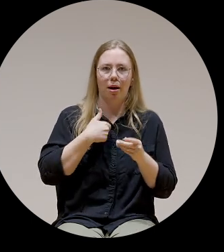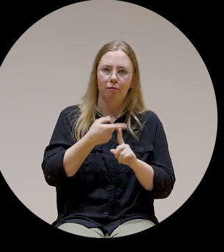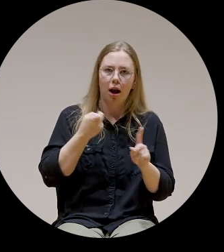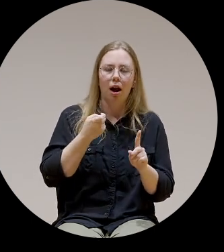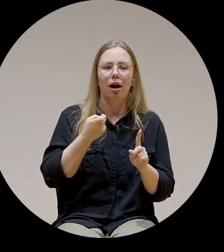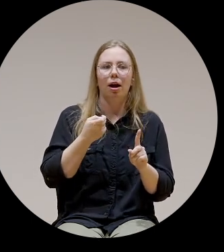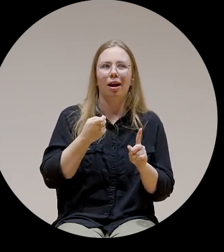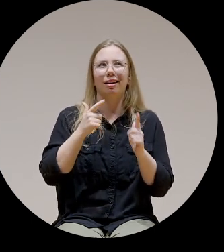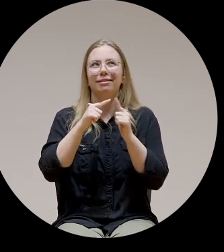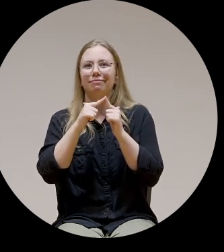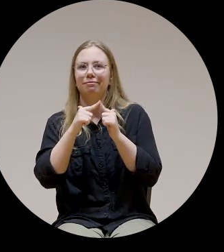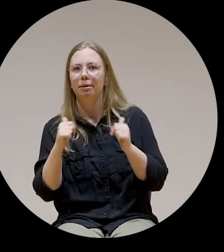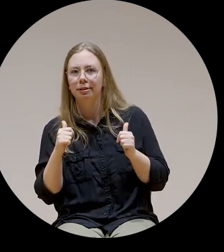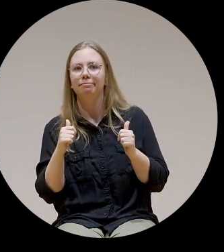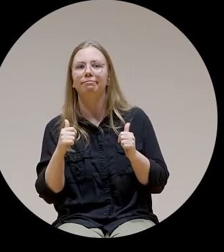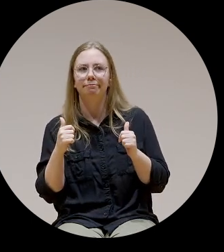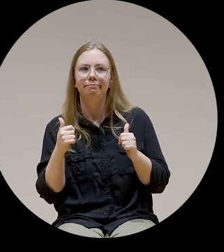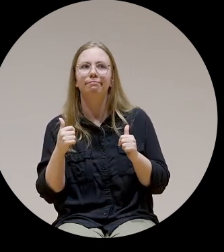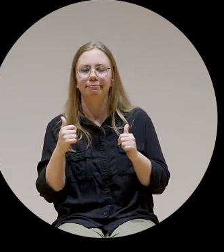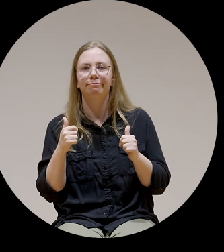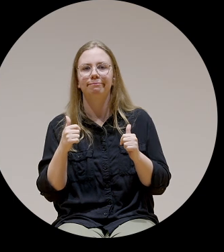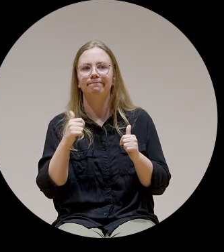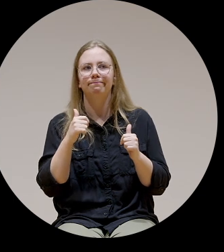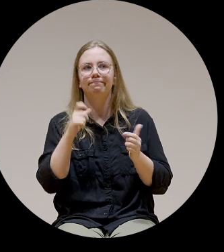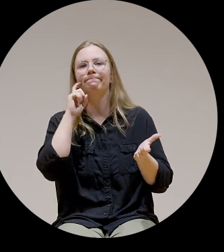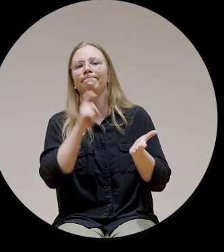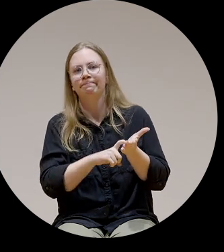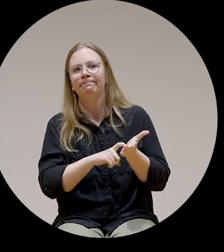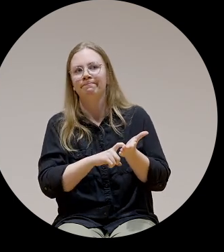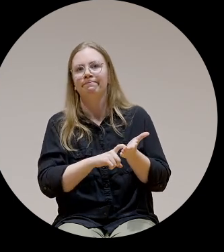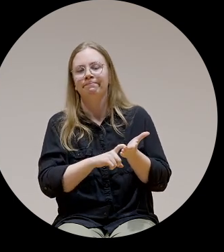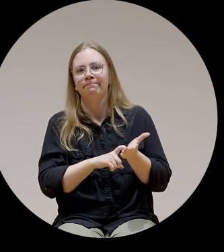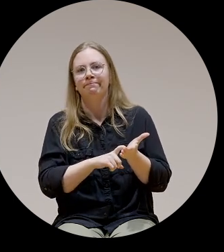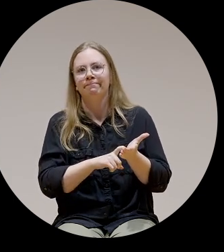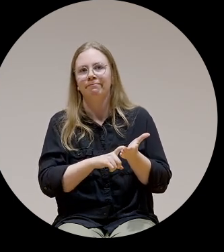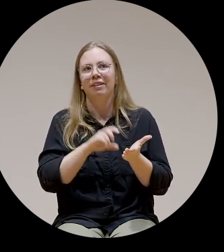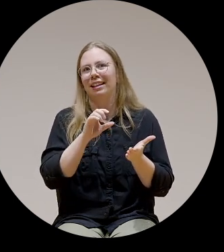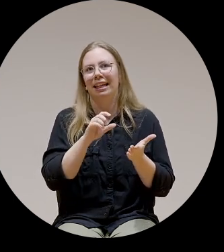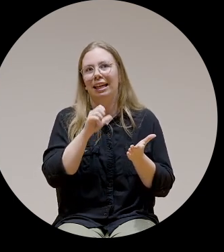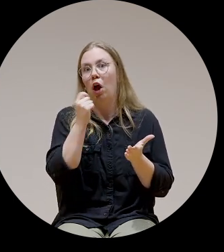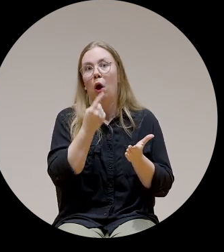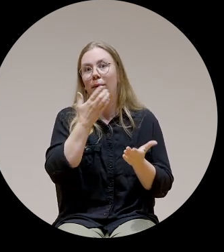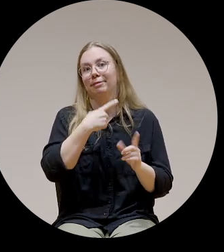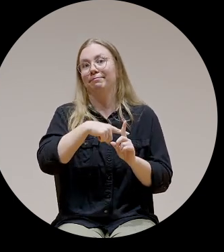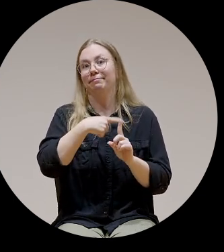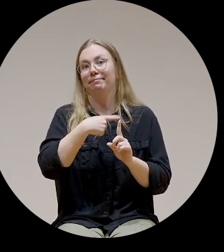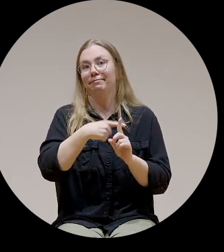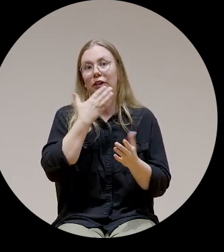she comes, but recognizing that that isn't always something that is that can be glorified,